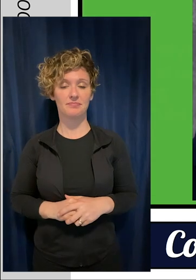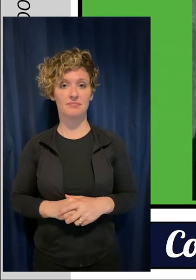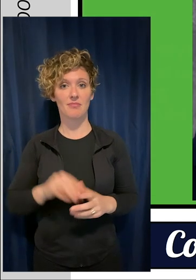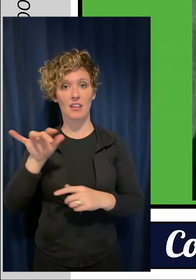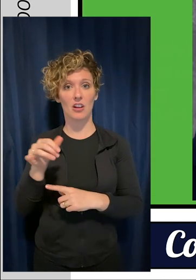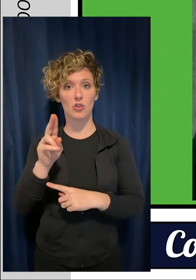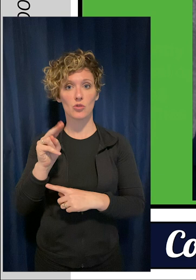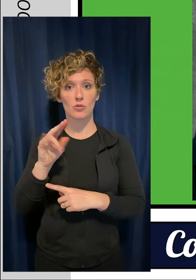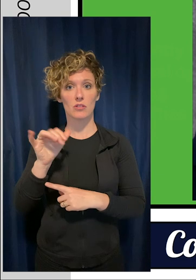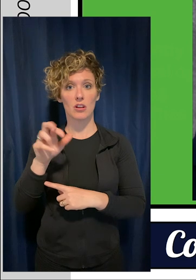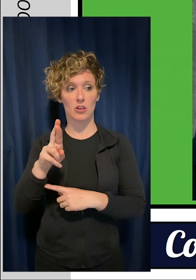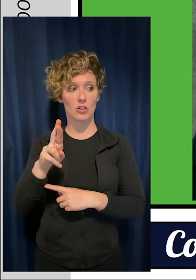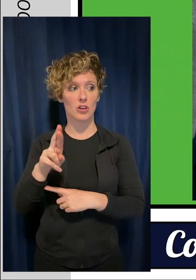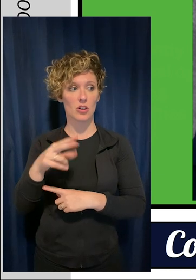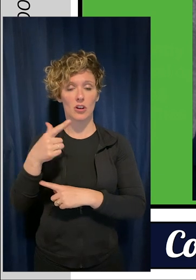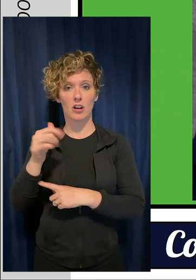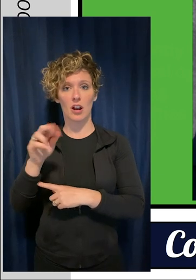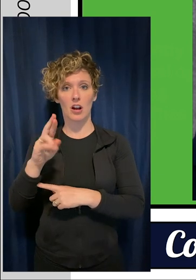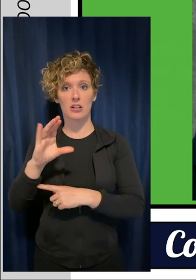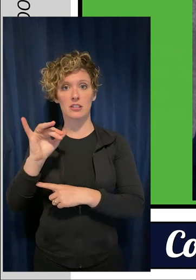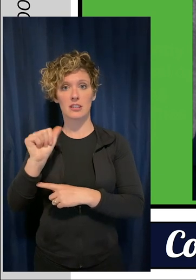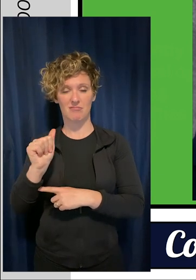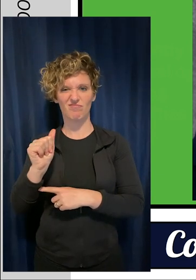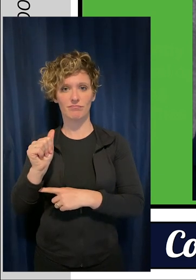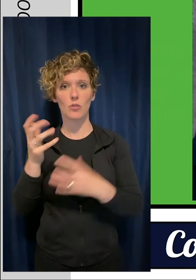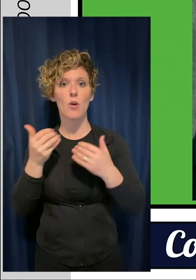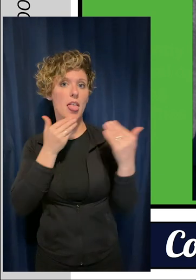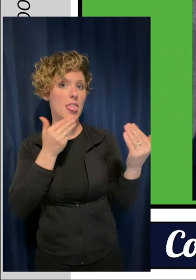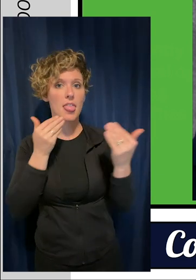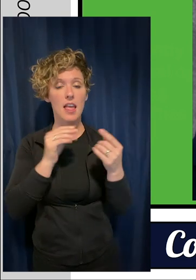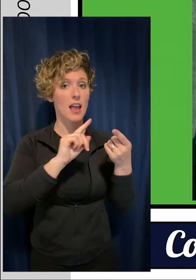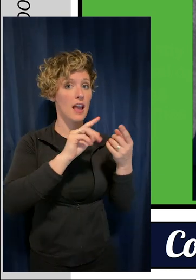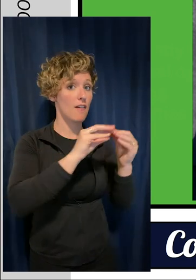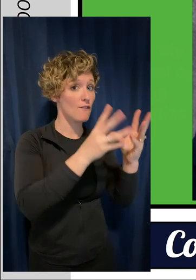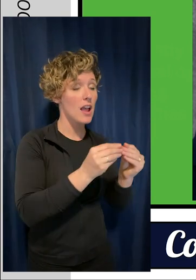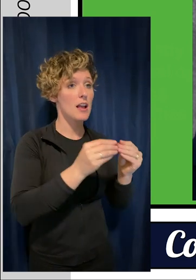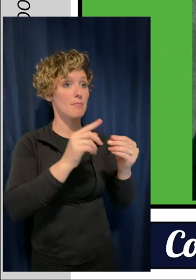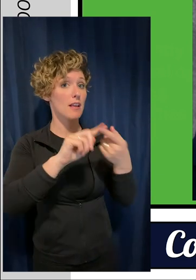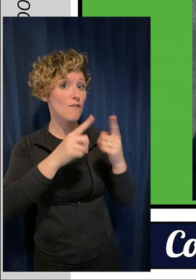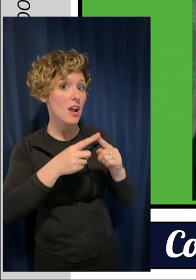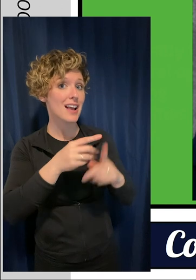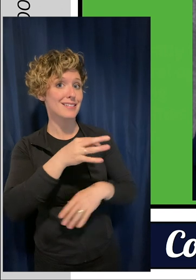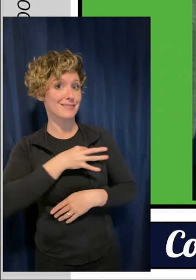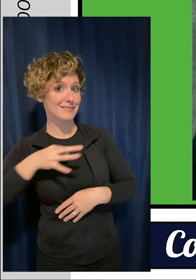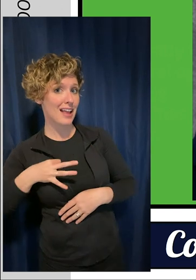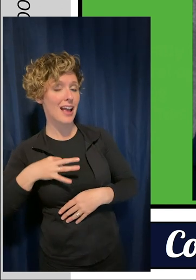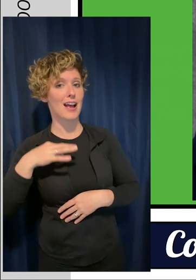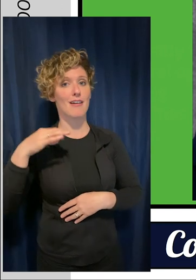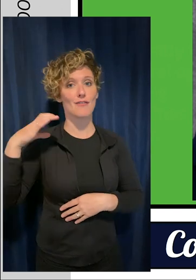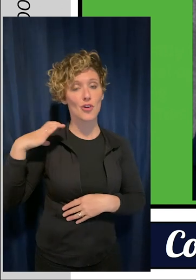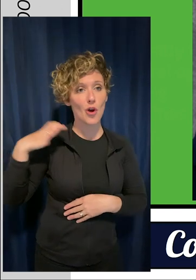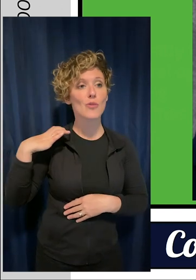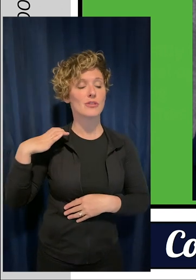Junior Jesus Garcia would like to thank all his family and friends, the staff and coaches, Mrs. Cicada, and